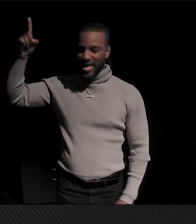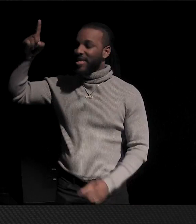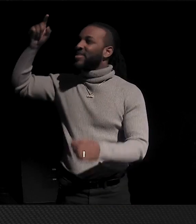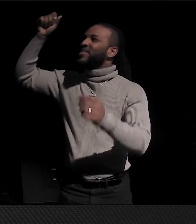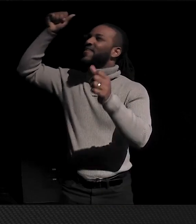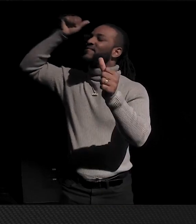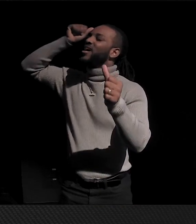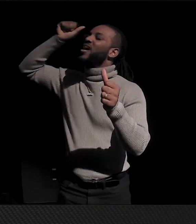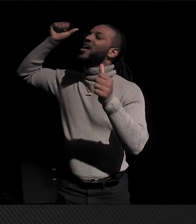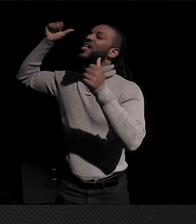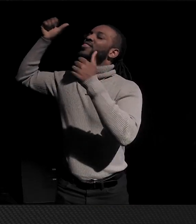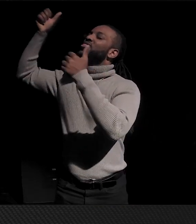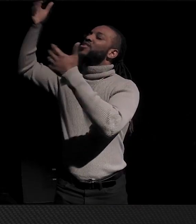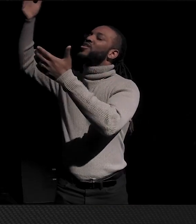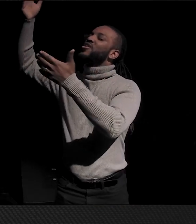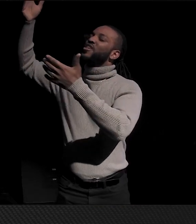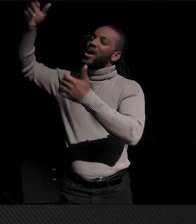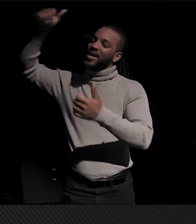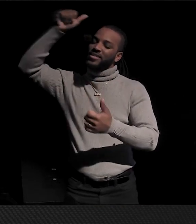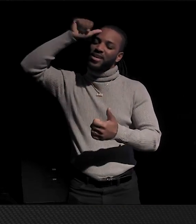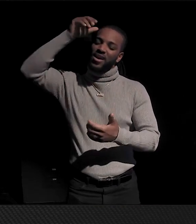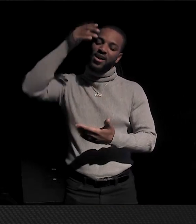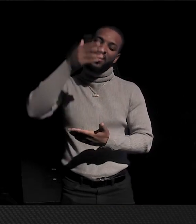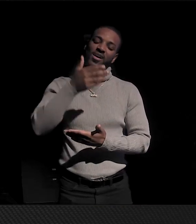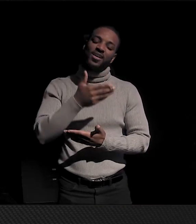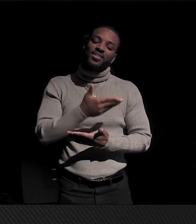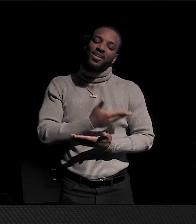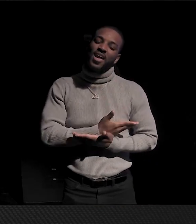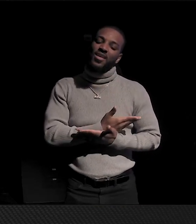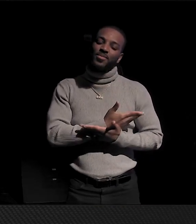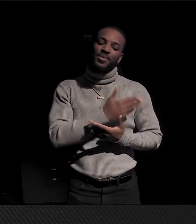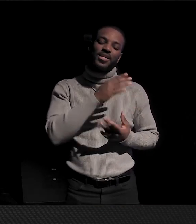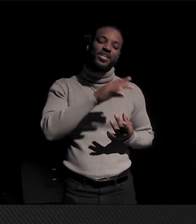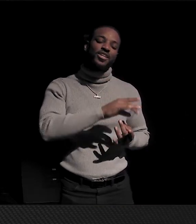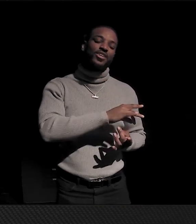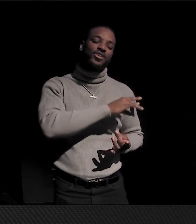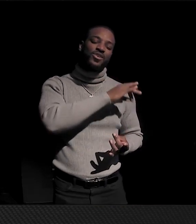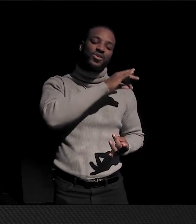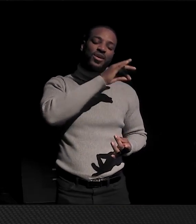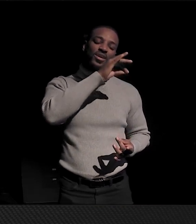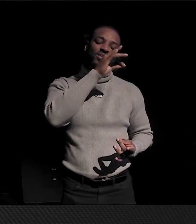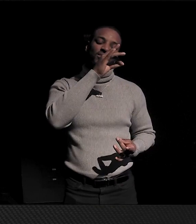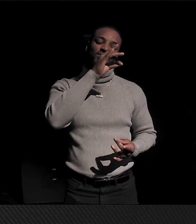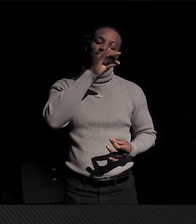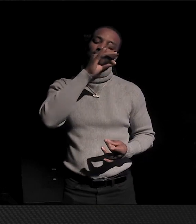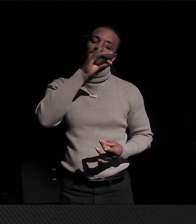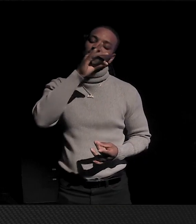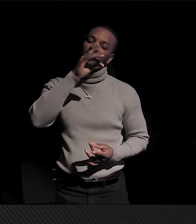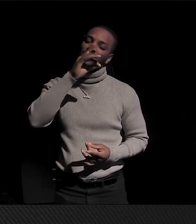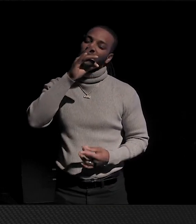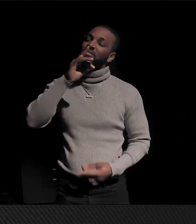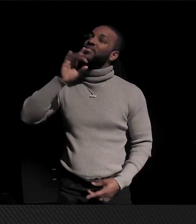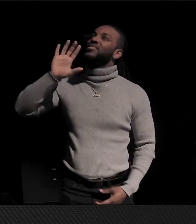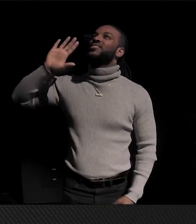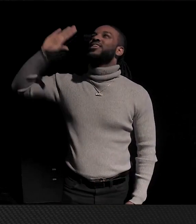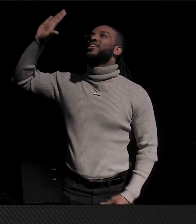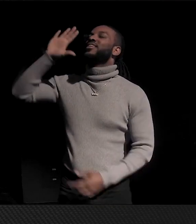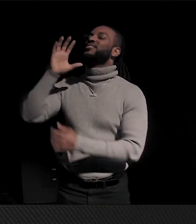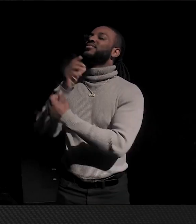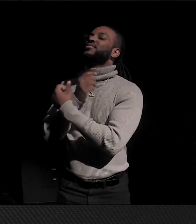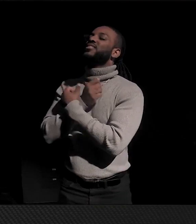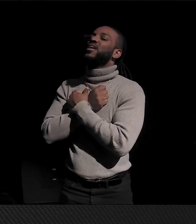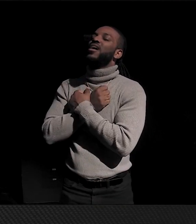he is Father, Son, and Spirit.